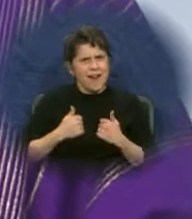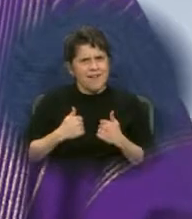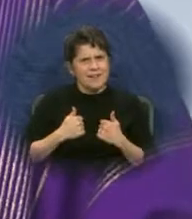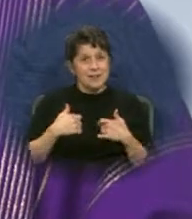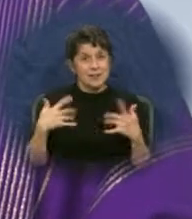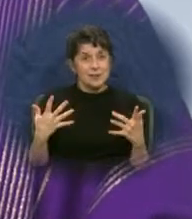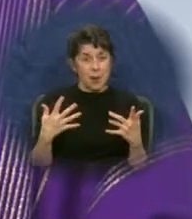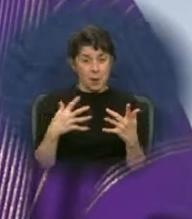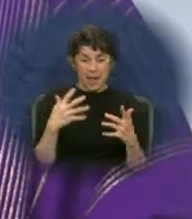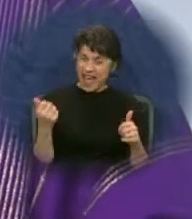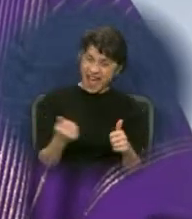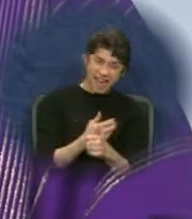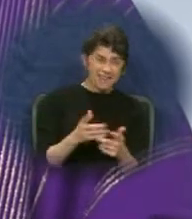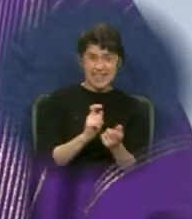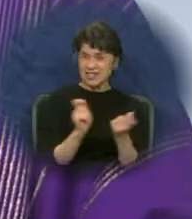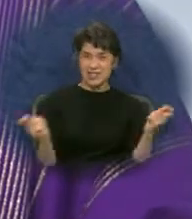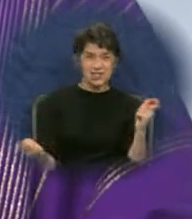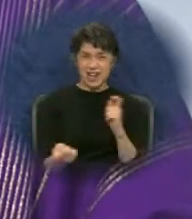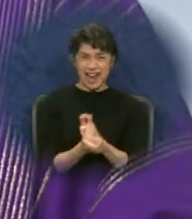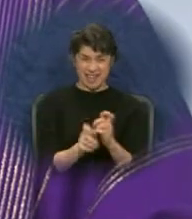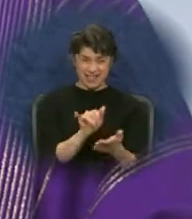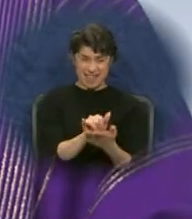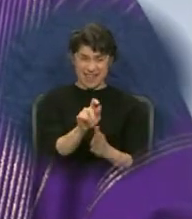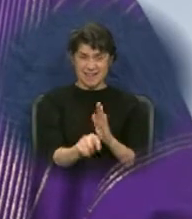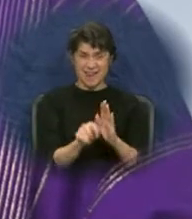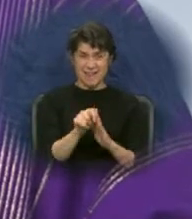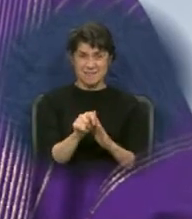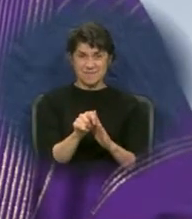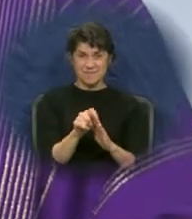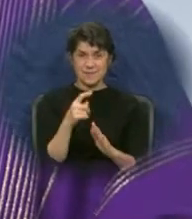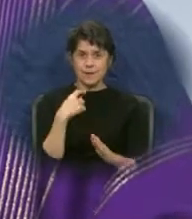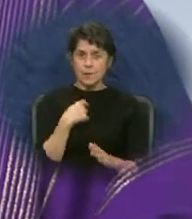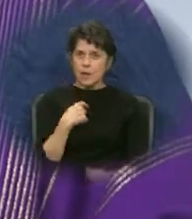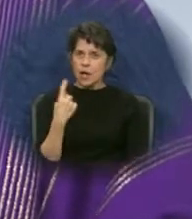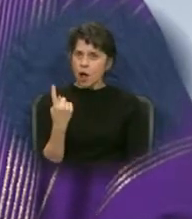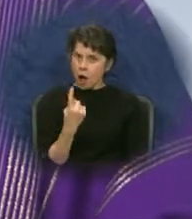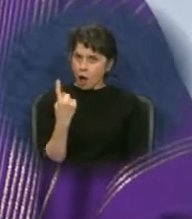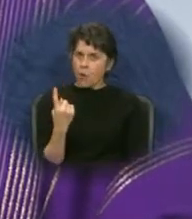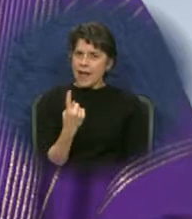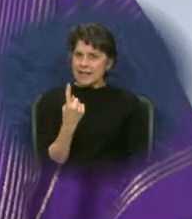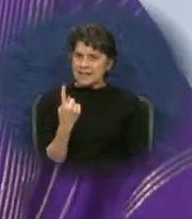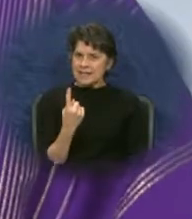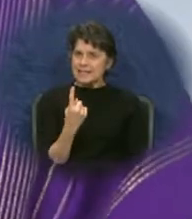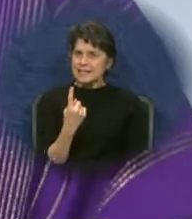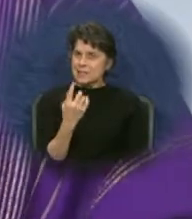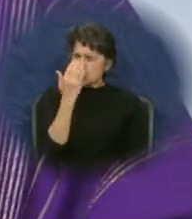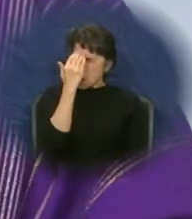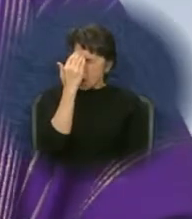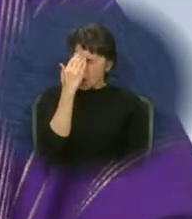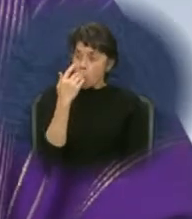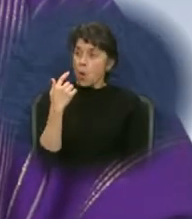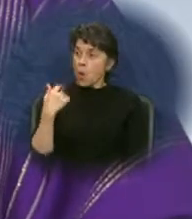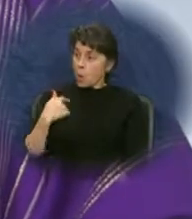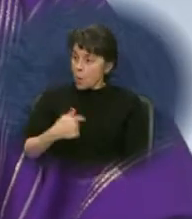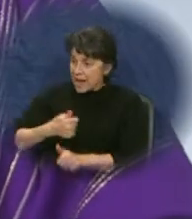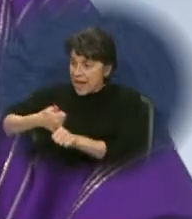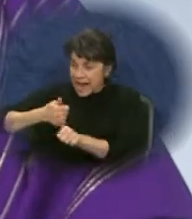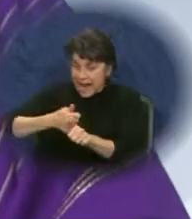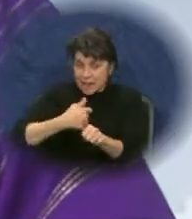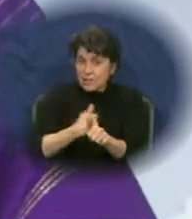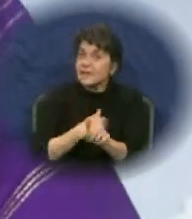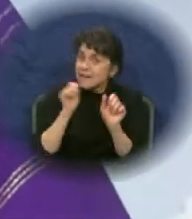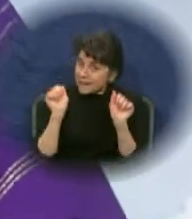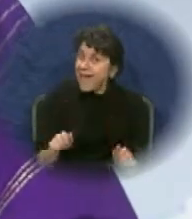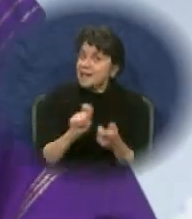that giftedness of the incarnation, so we always hold out every one of us can also change to be more